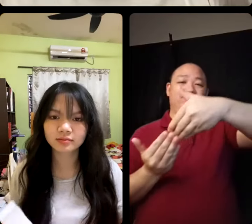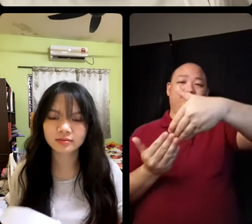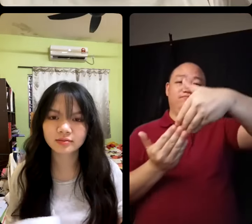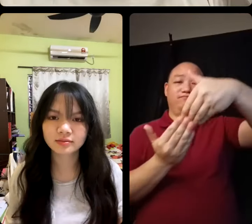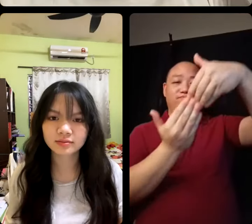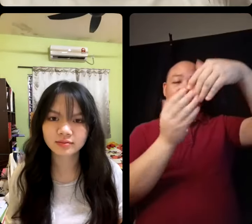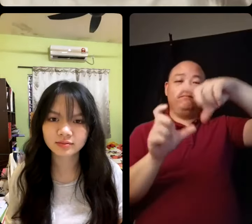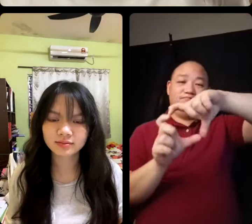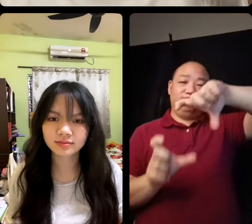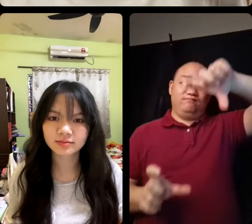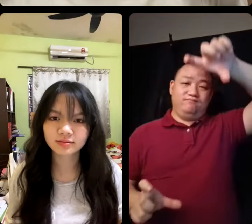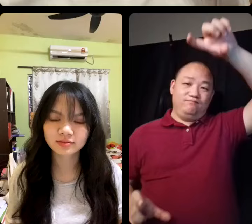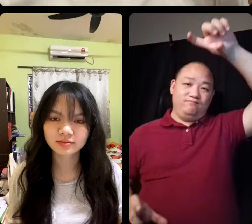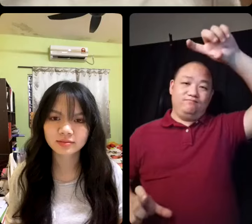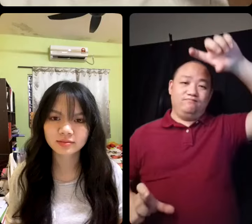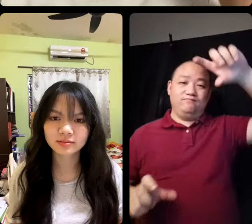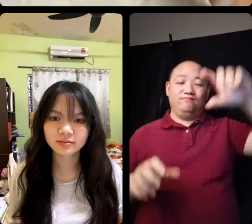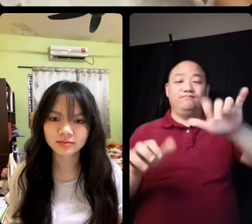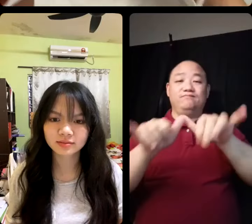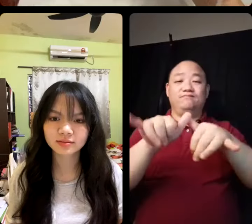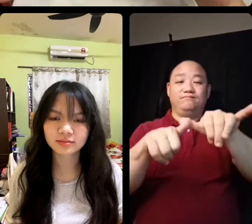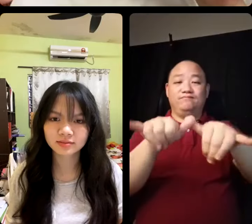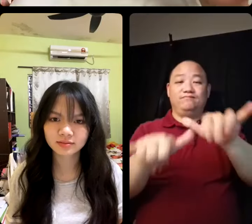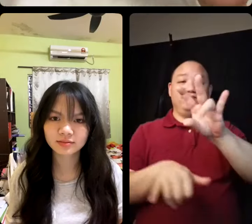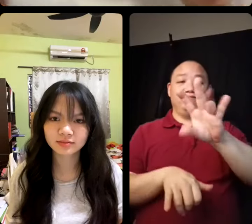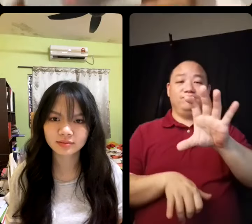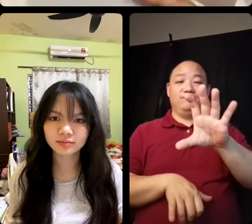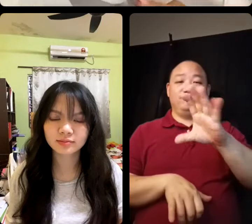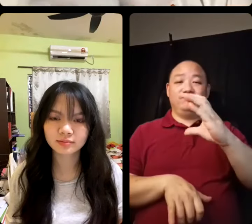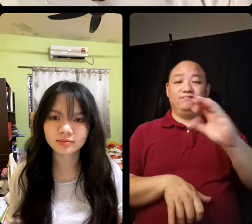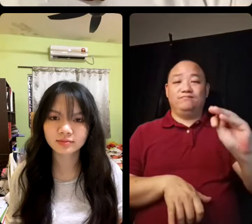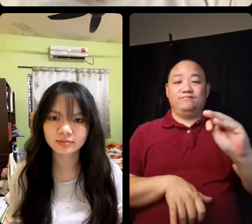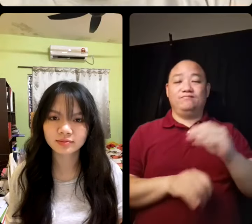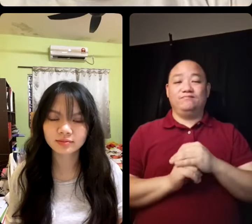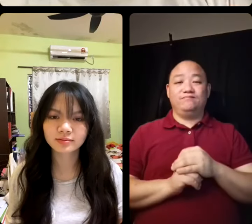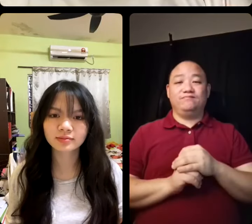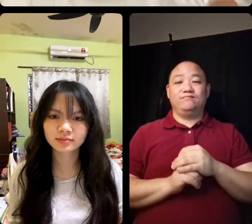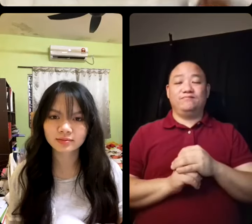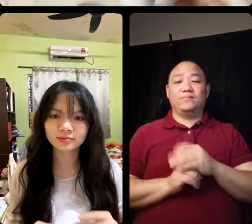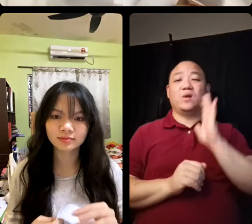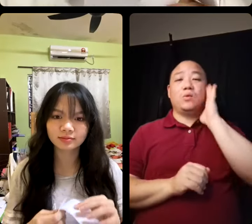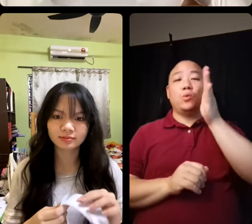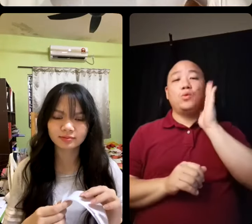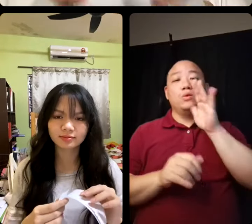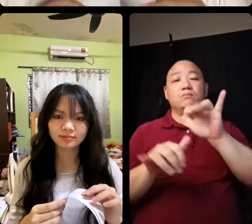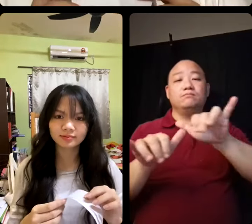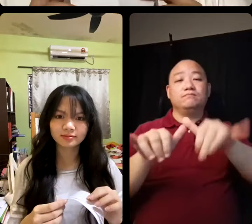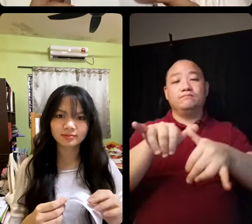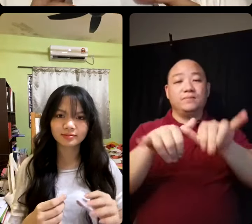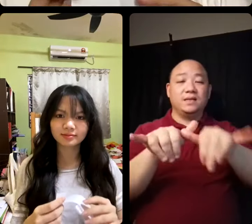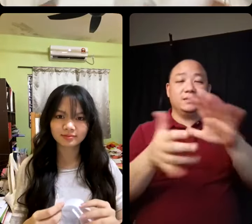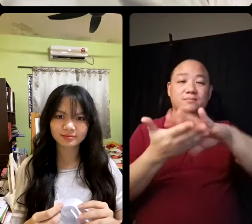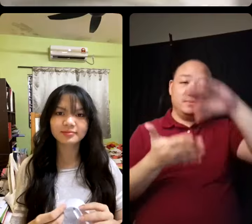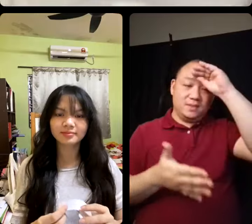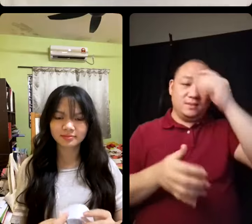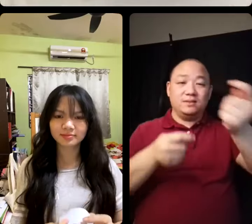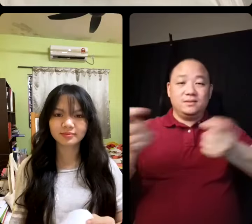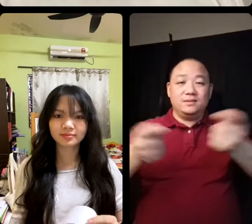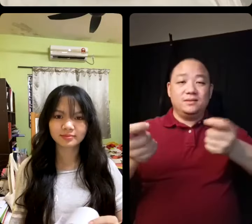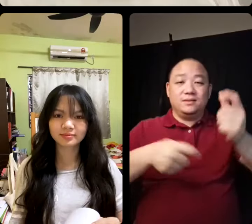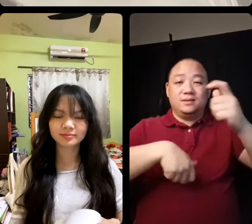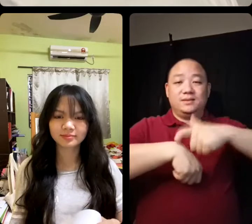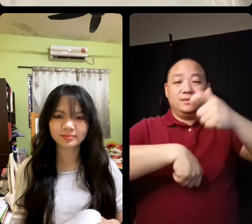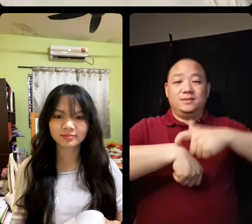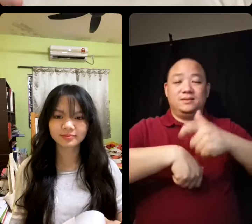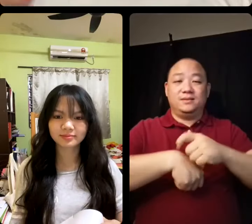to measure how we use our time and how much time do we actually still have in our life, right? So very